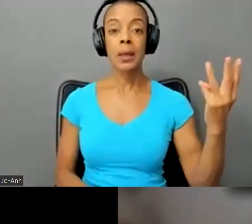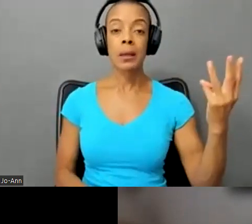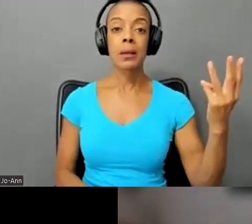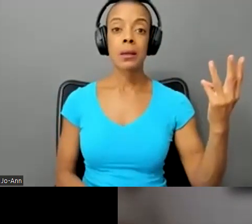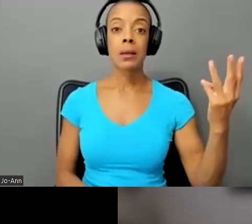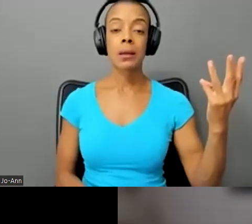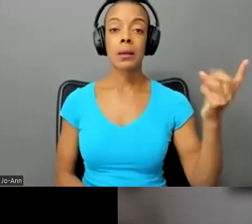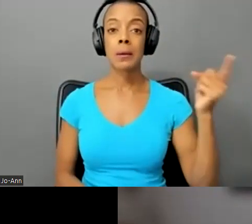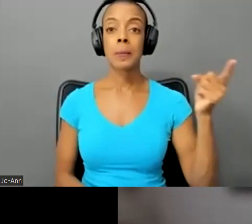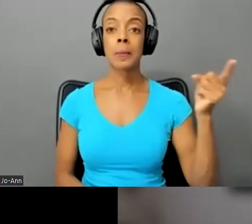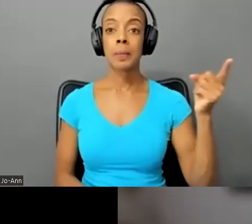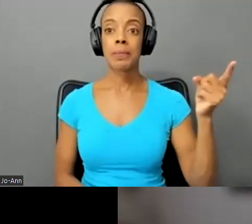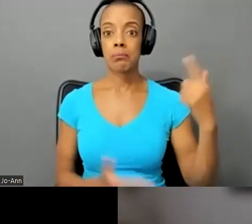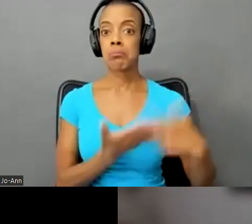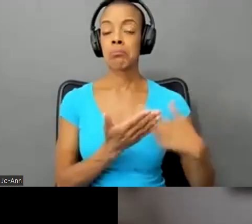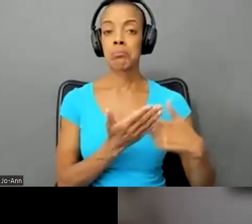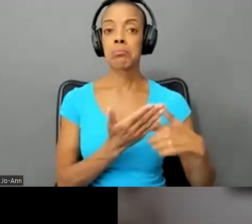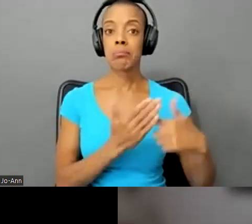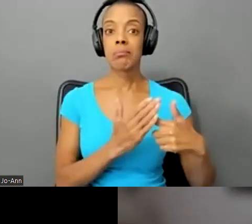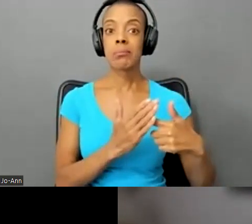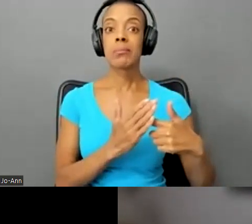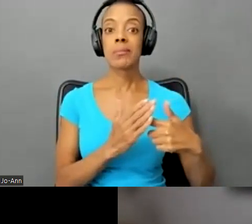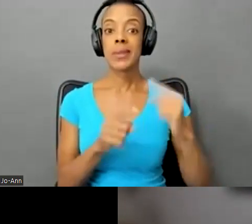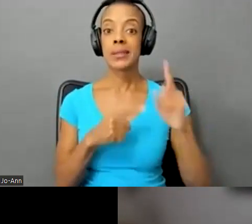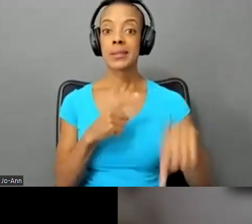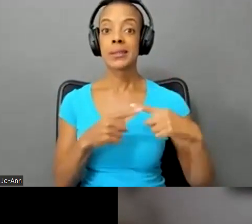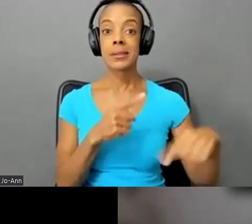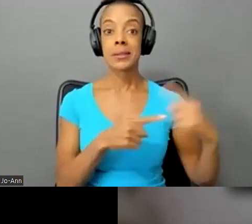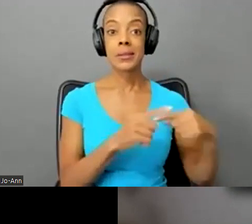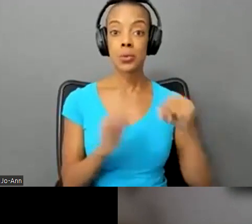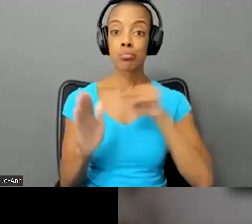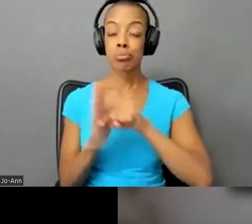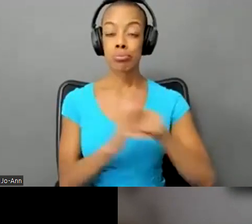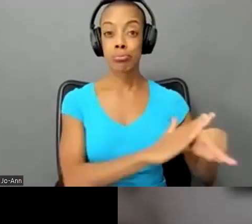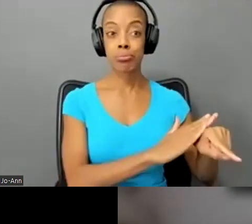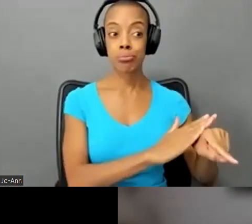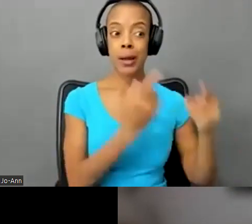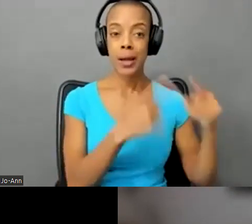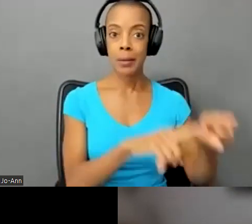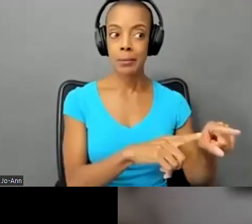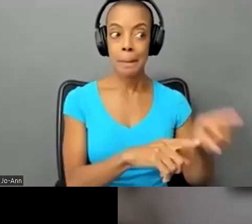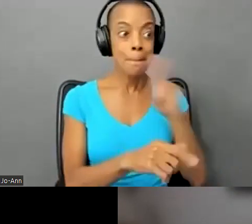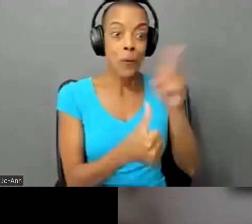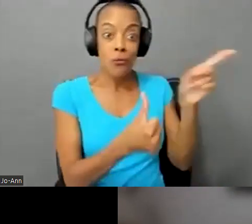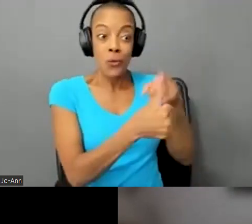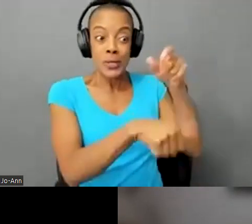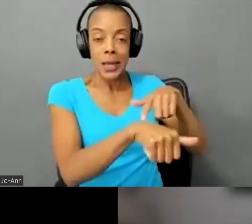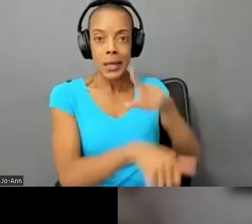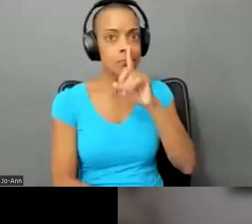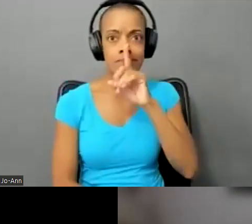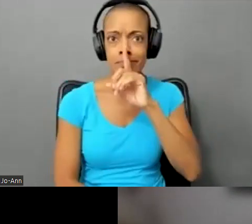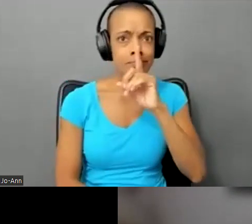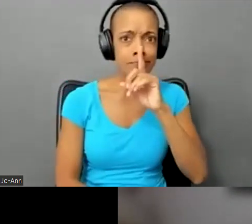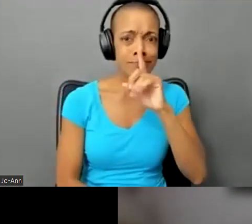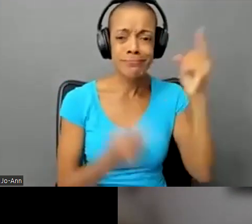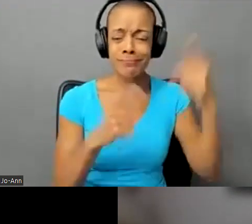about the serial murders that had happened there. And that's not the first serial murder that's happened in Winnipeg.